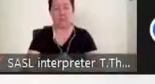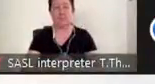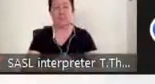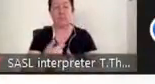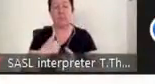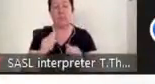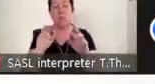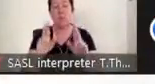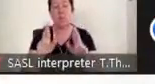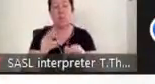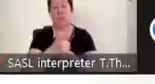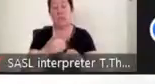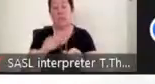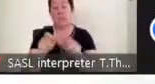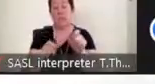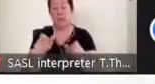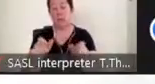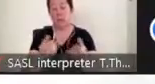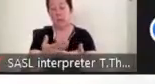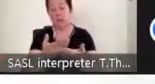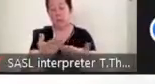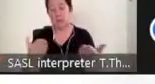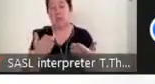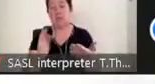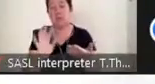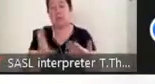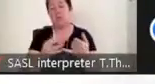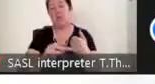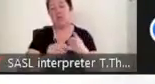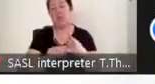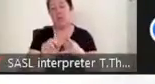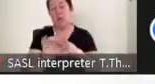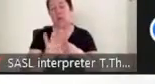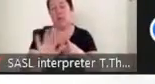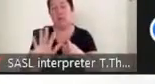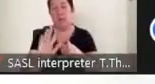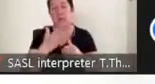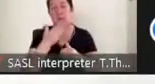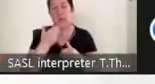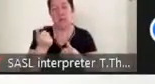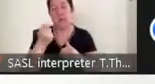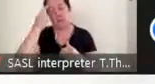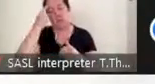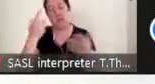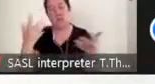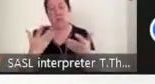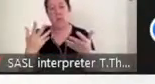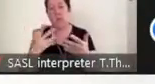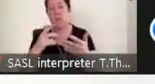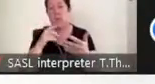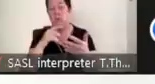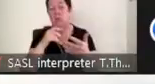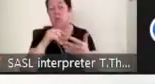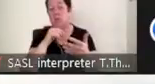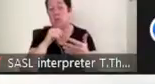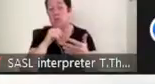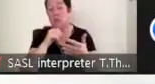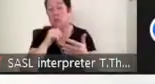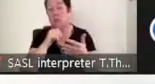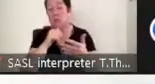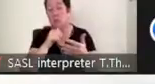hope members would have tried their best. I think where they did not, I'm sure they will ask